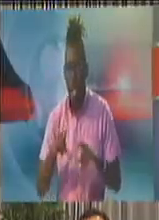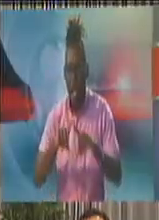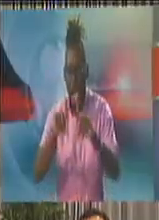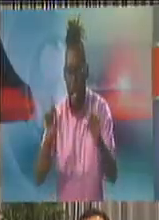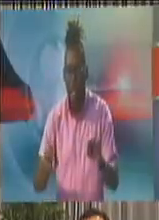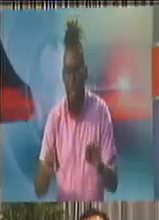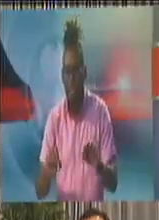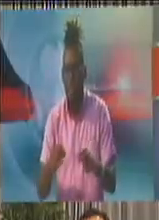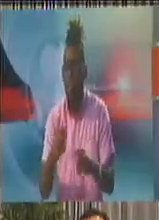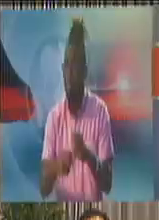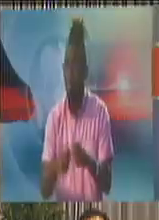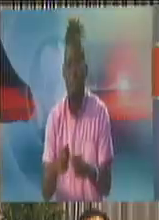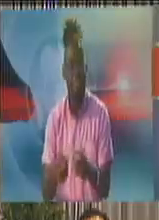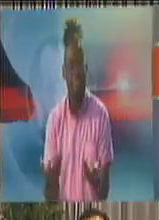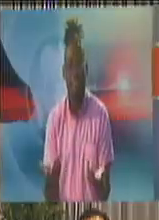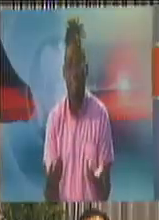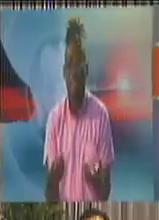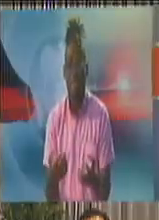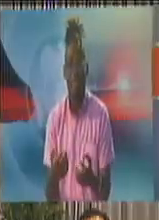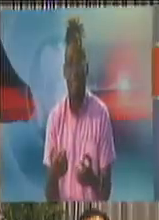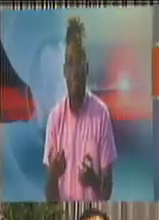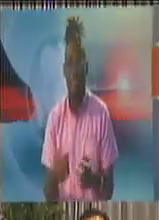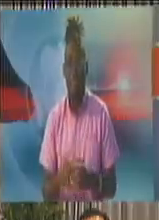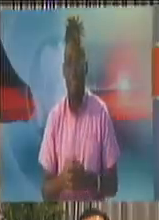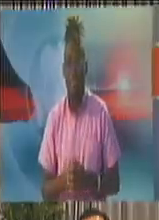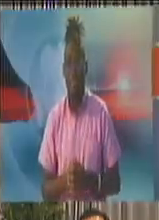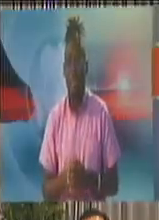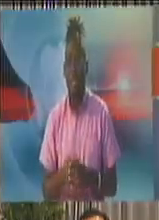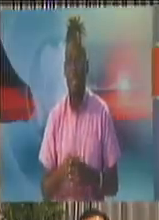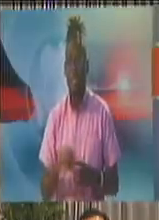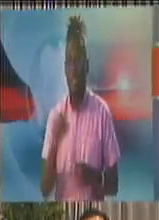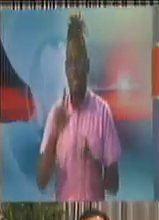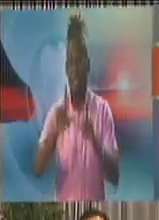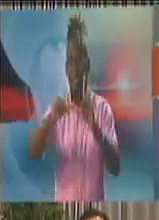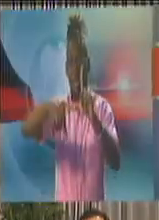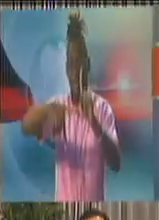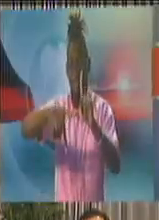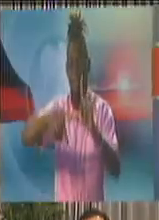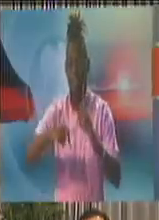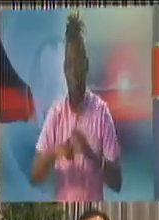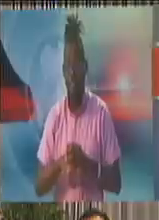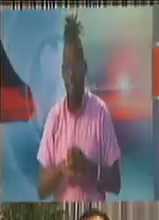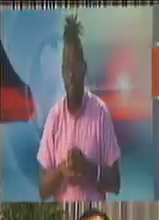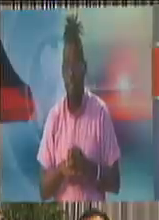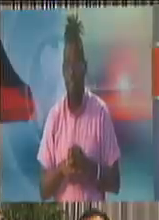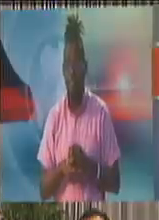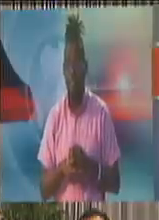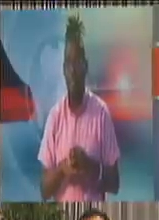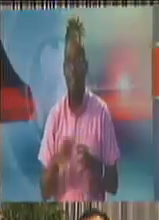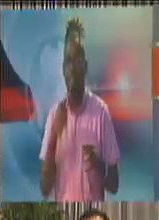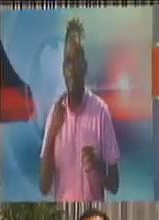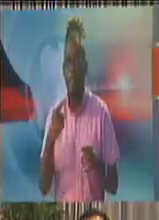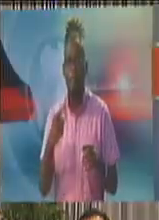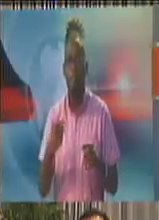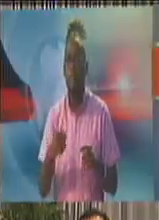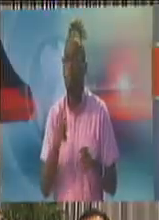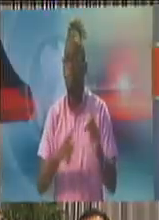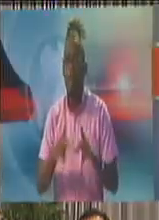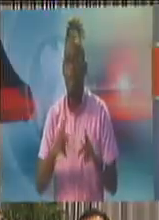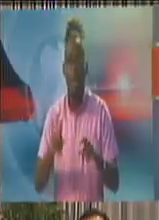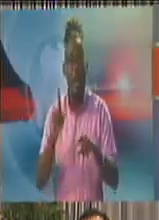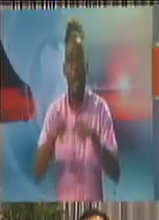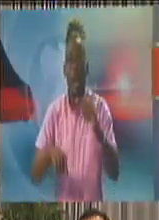accounts, obtaining police certificates of character, and some are even losing their jobs because of the